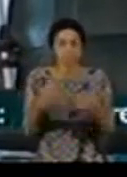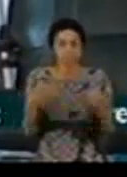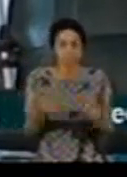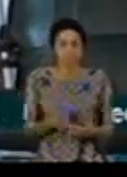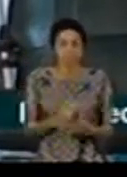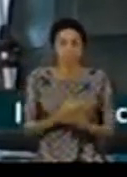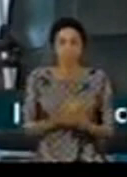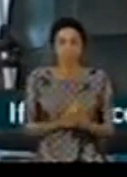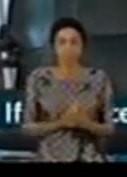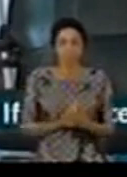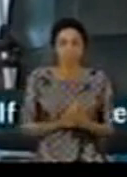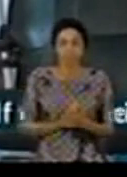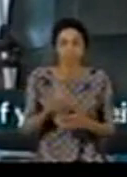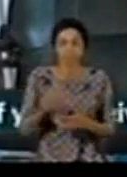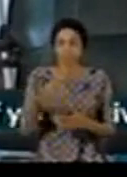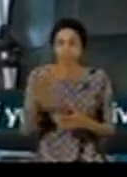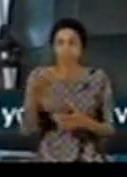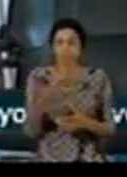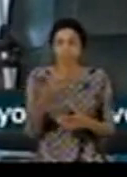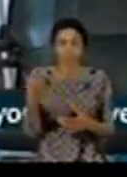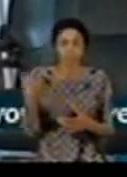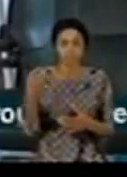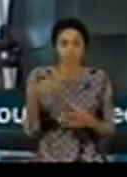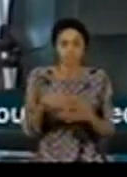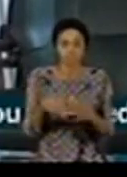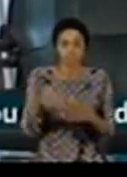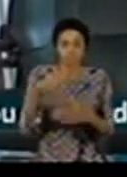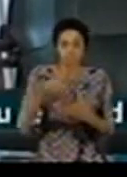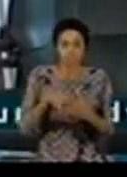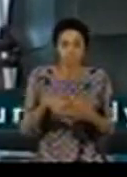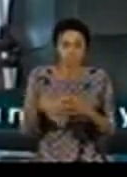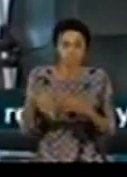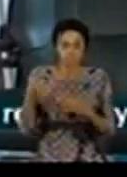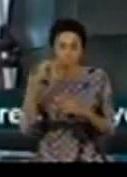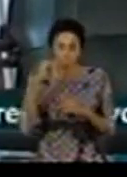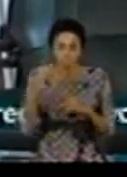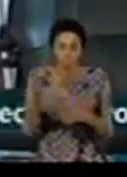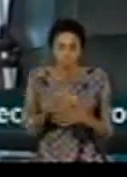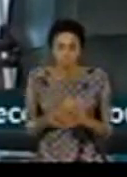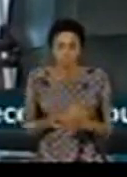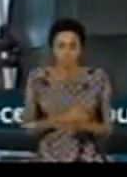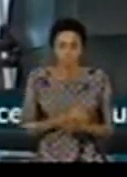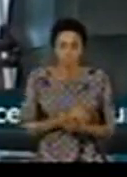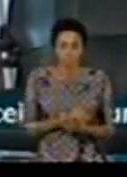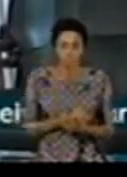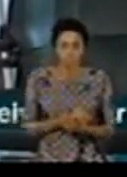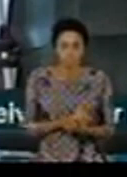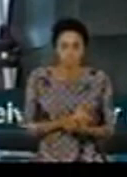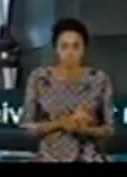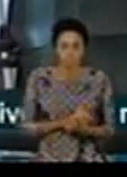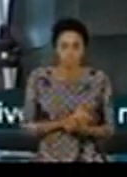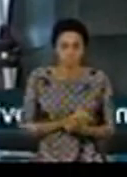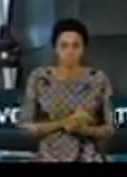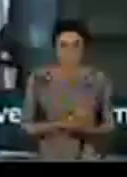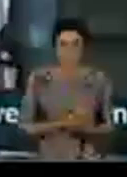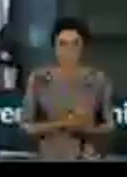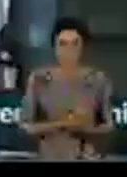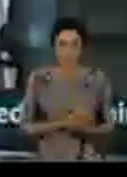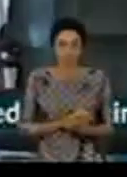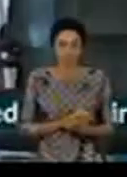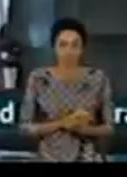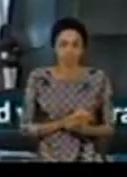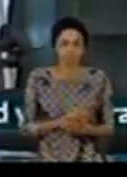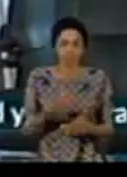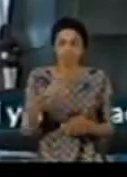break inside her without the doctor's intervention or whatever, that she will